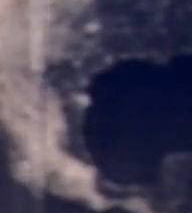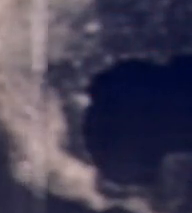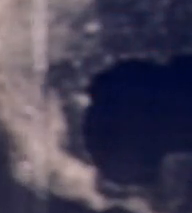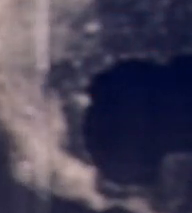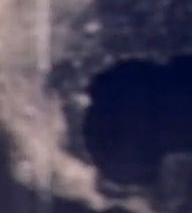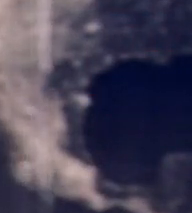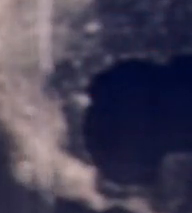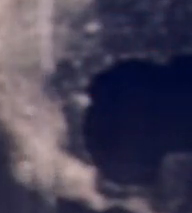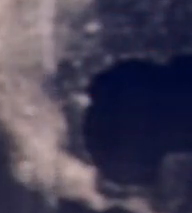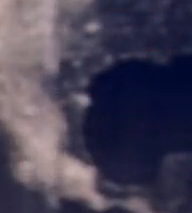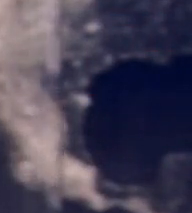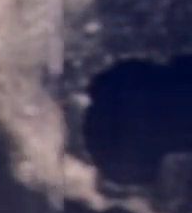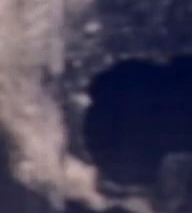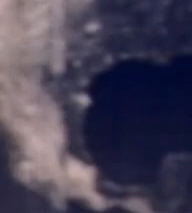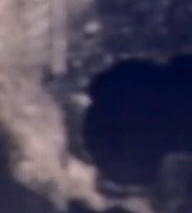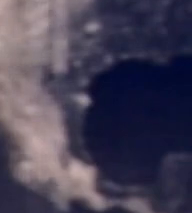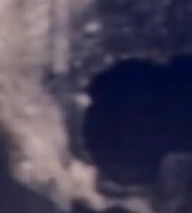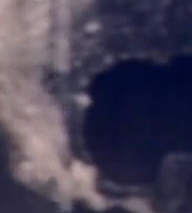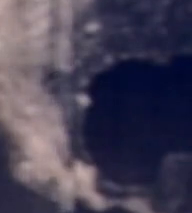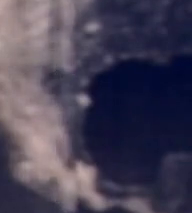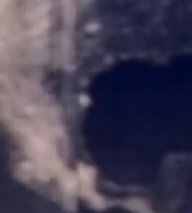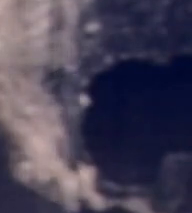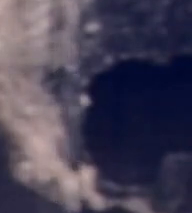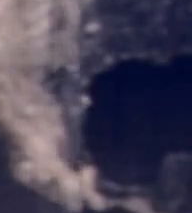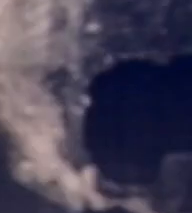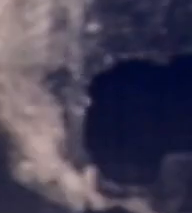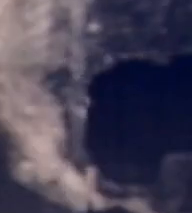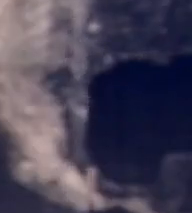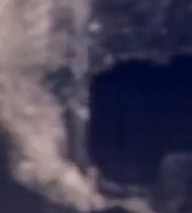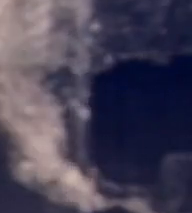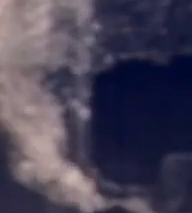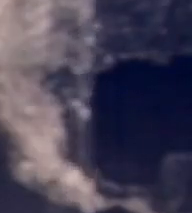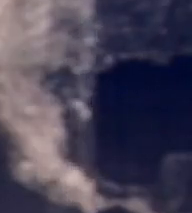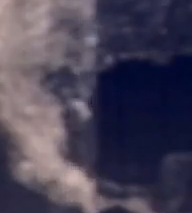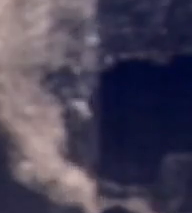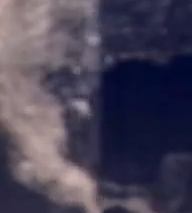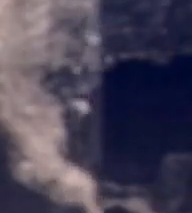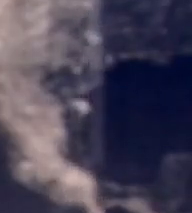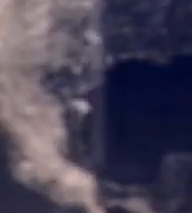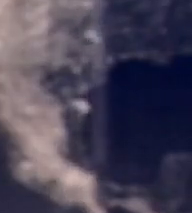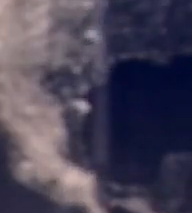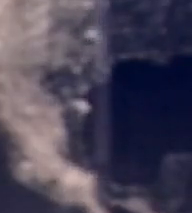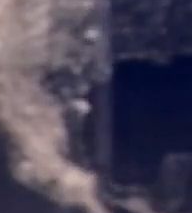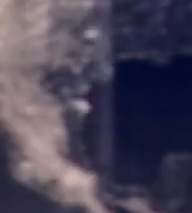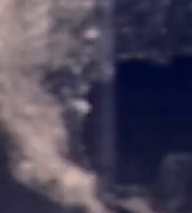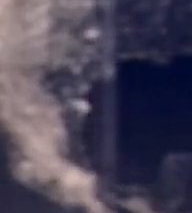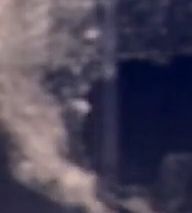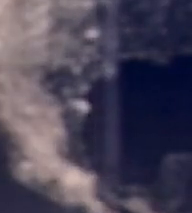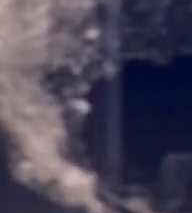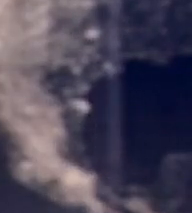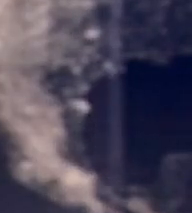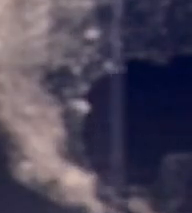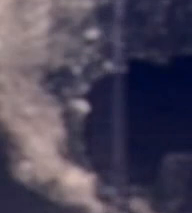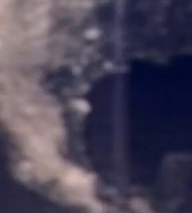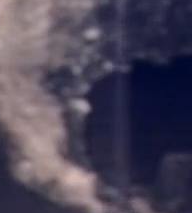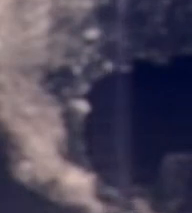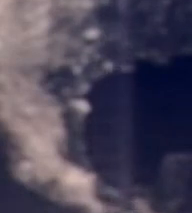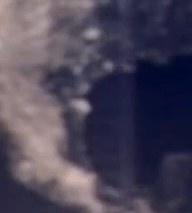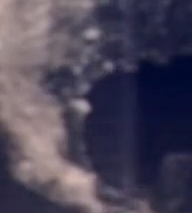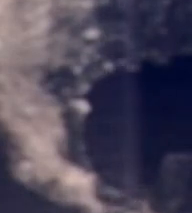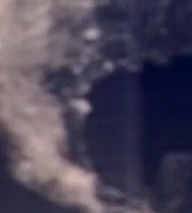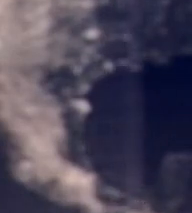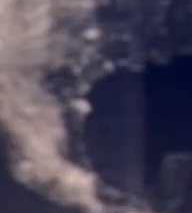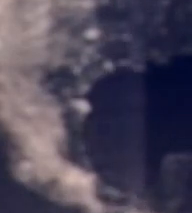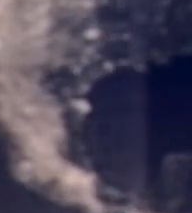York Governor Andrew Cuomo has just resigned from office, effective in 14 days after a state attorney general report accused him of sexually